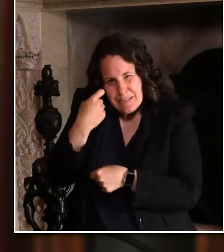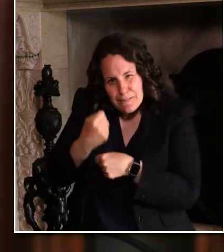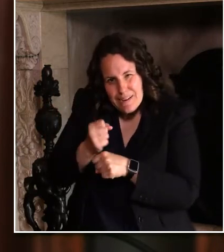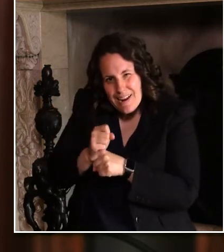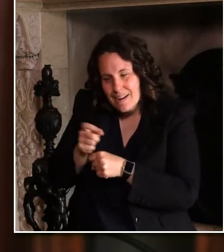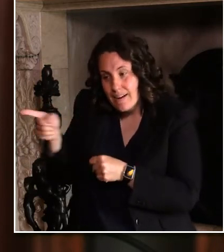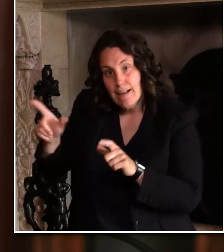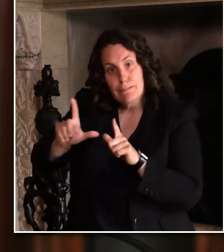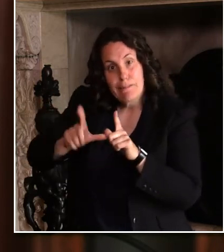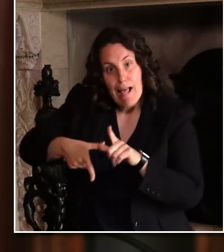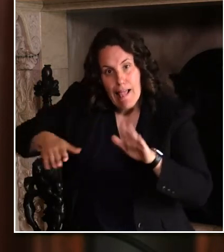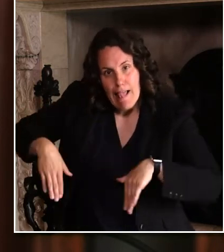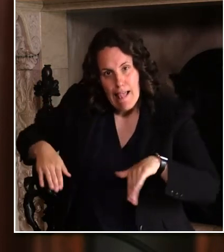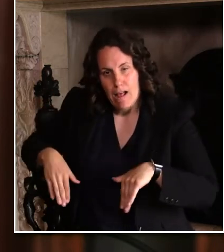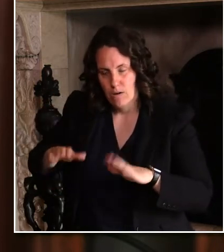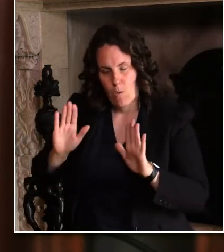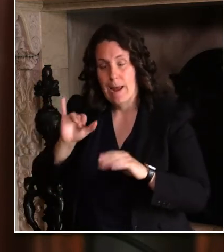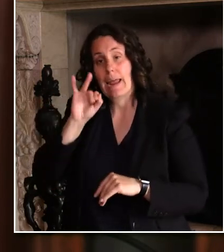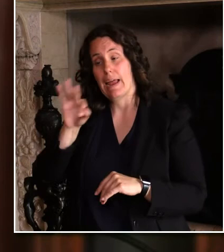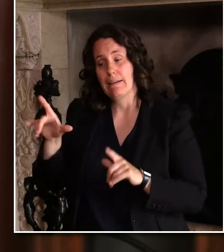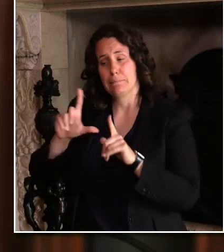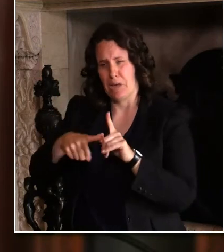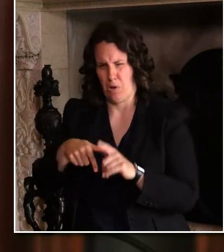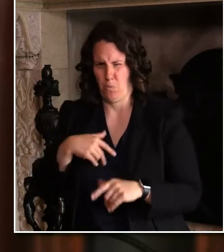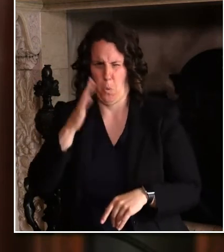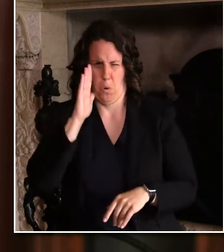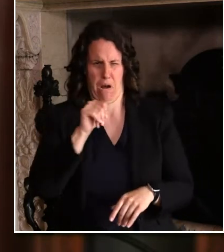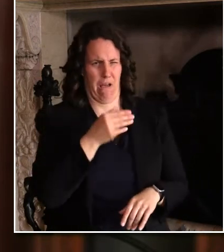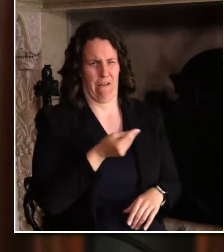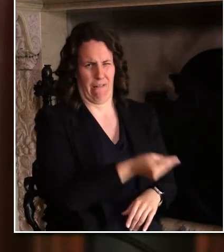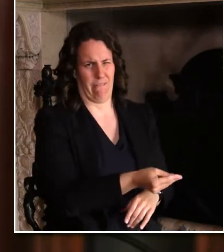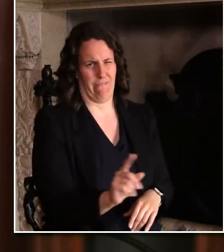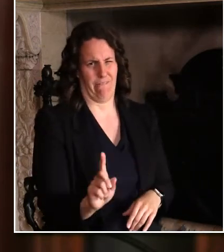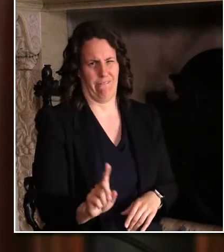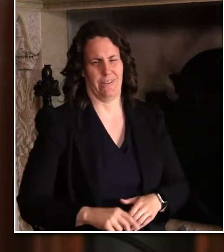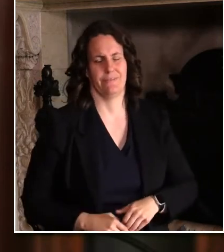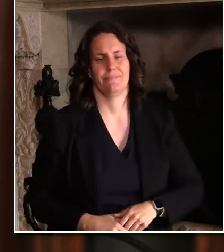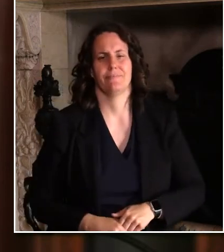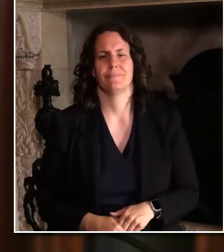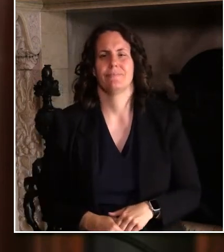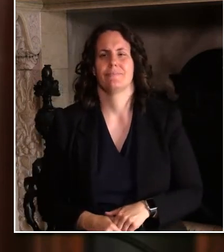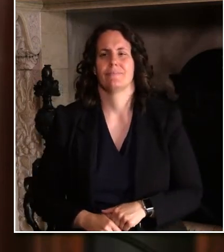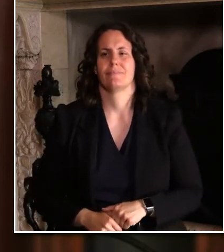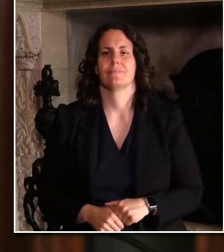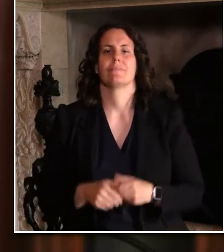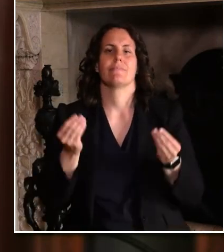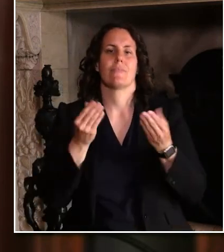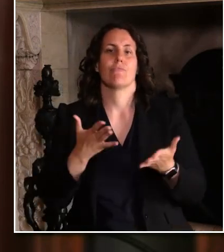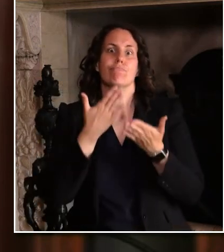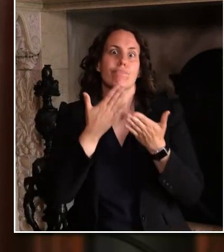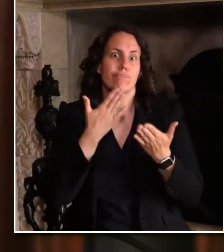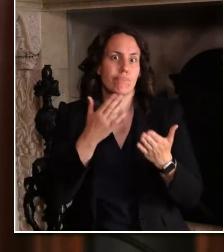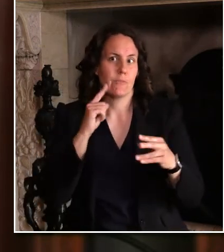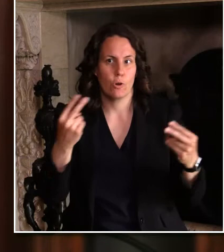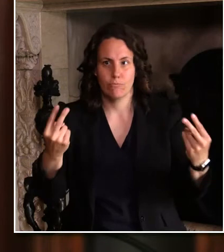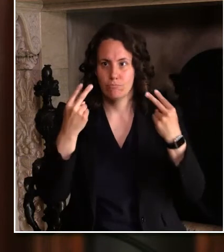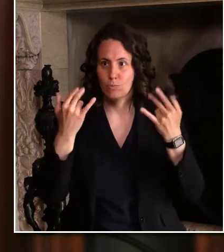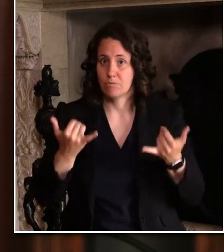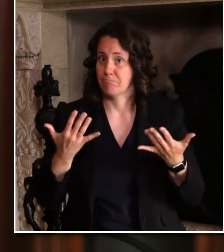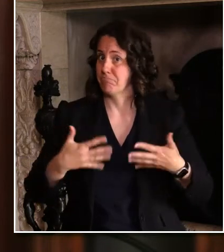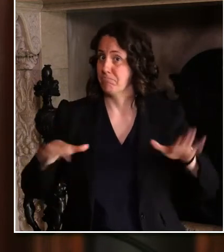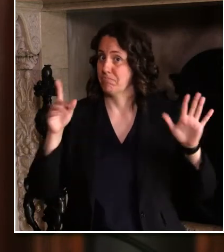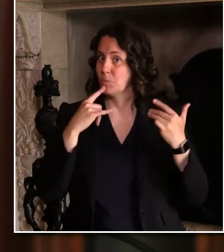to any party in the state of Wisconsin. Thank you, NBC 15. And that will wrap up today's briefing. Please continue